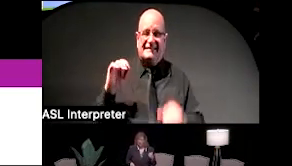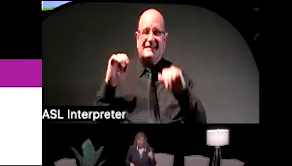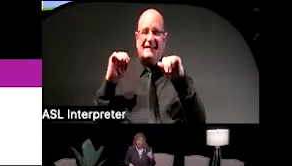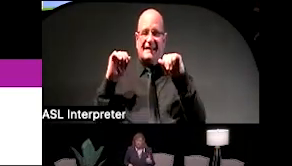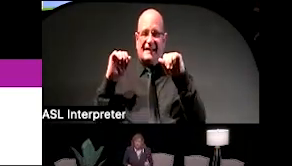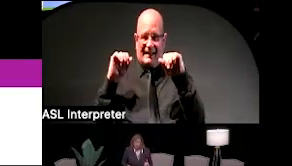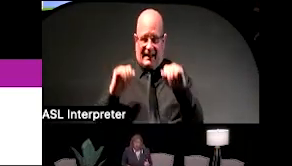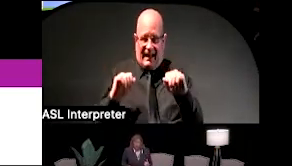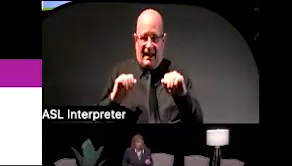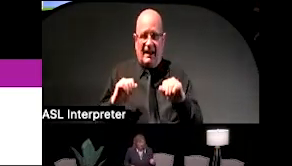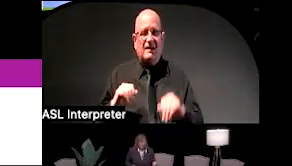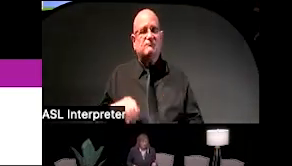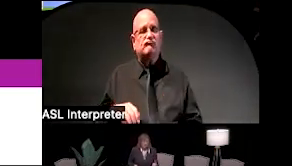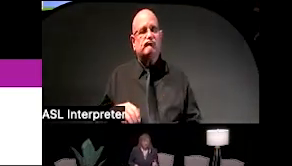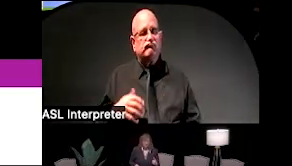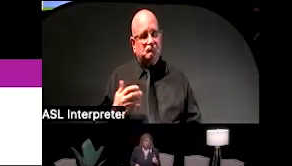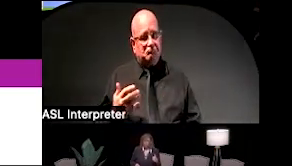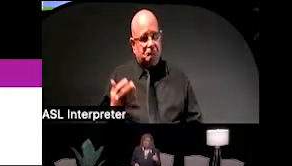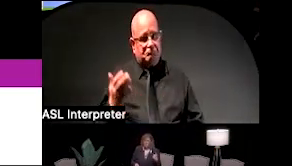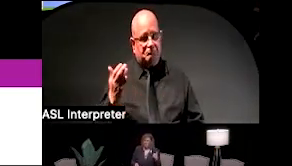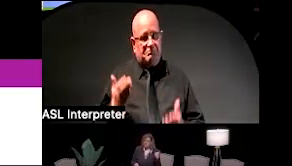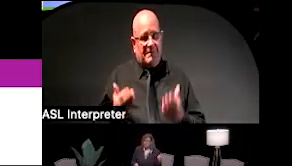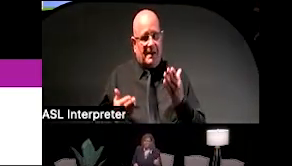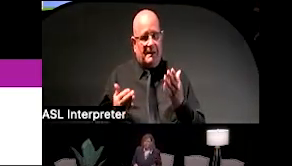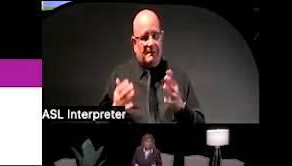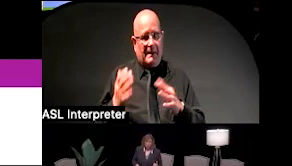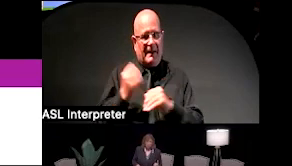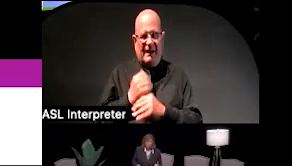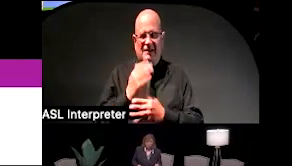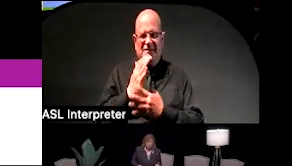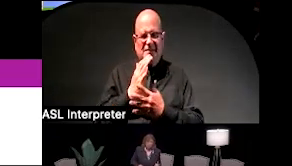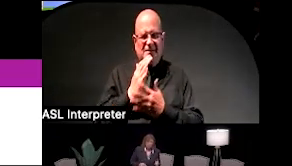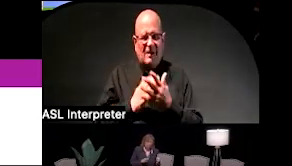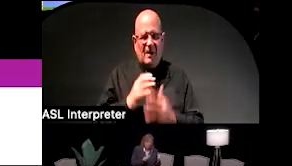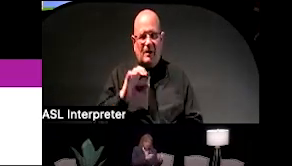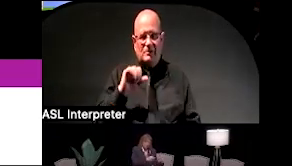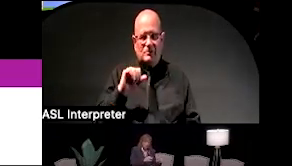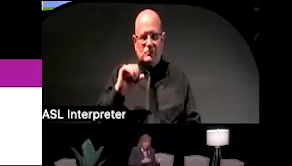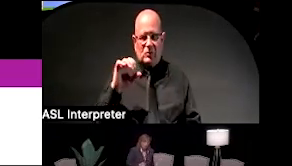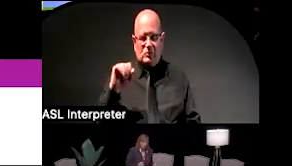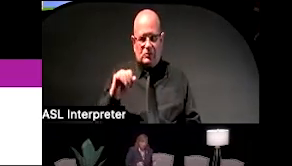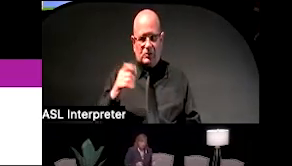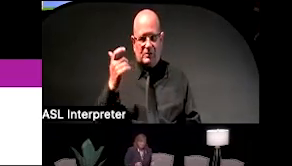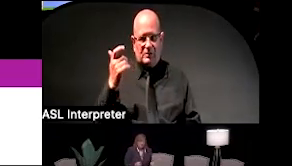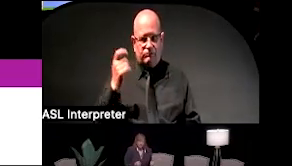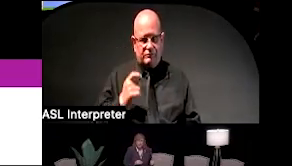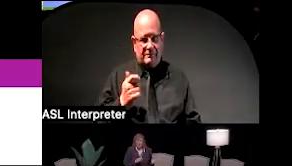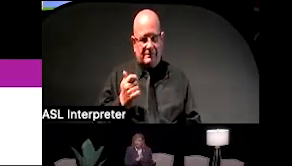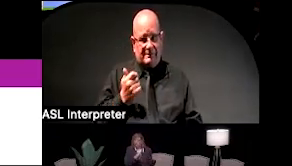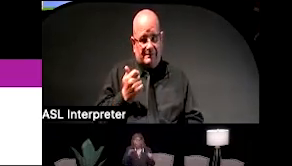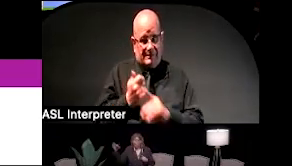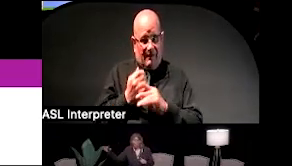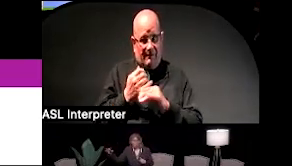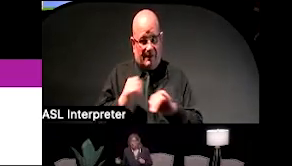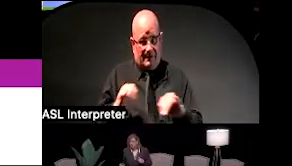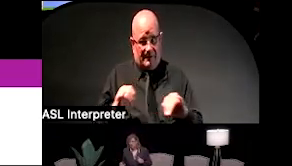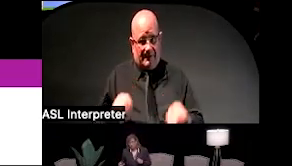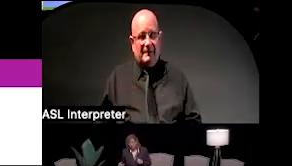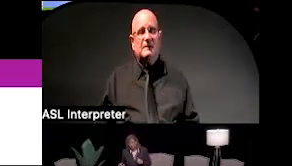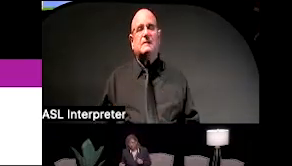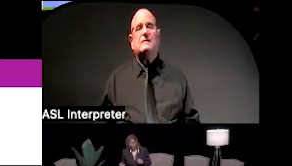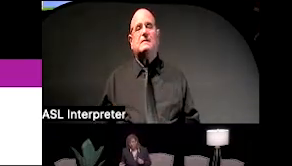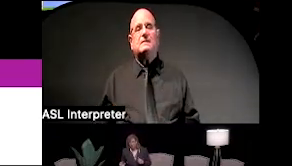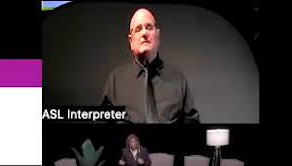be eligible possibly for some Social Security benefits on his own. At the point at which